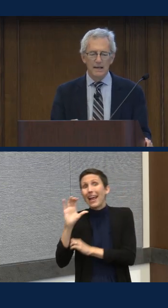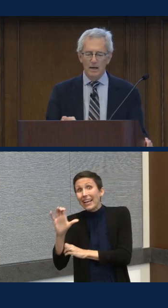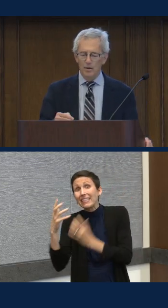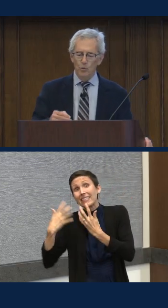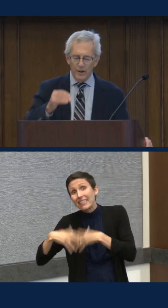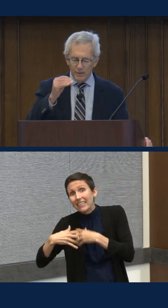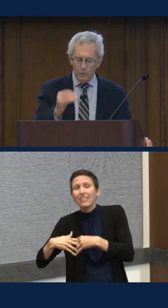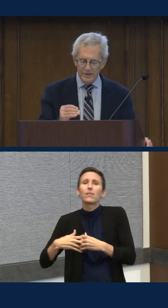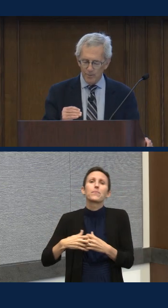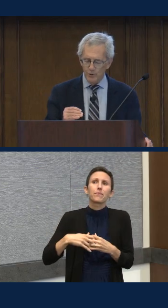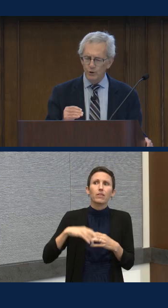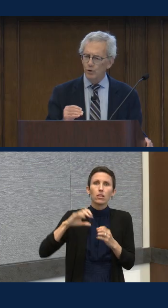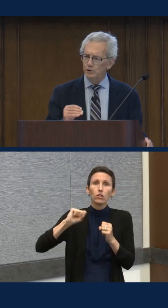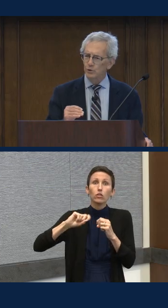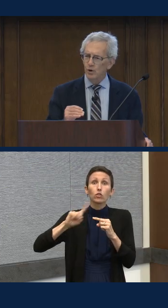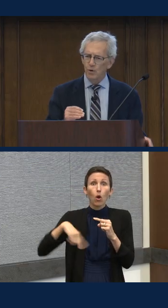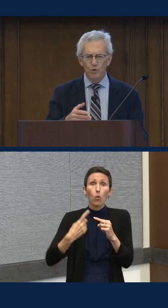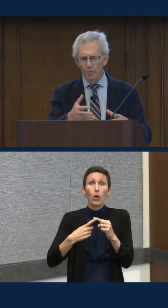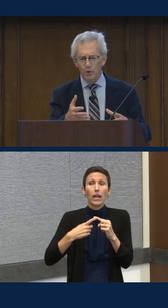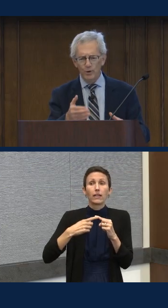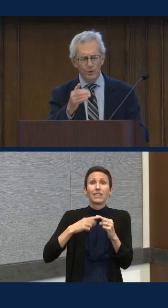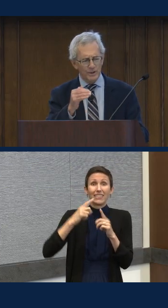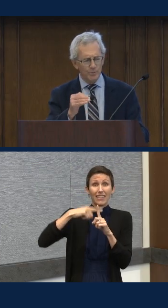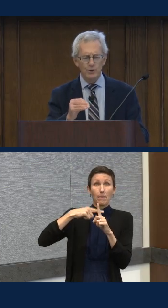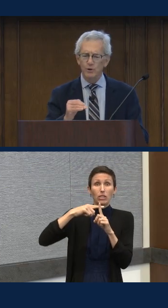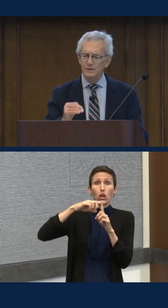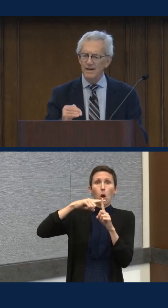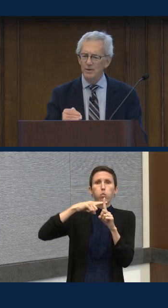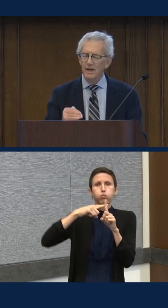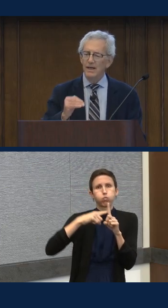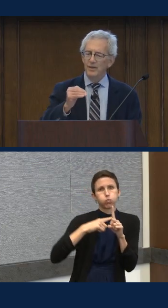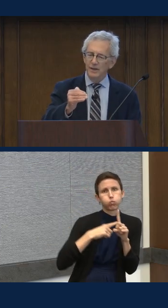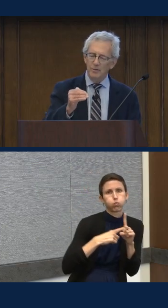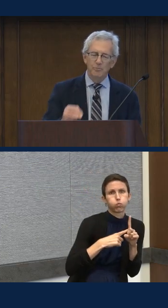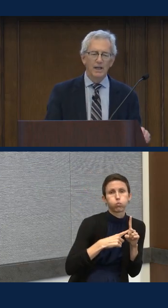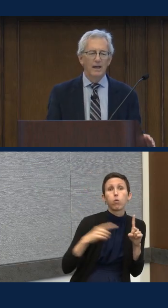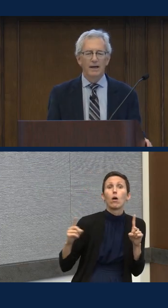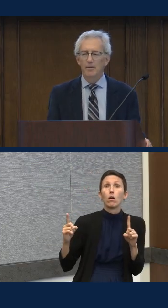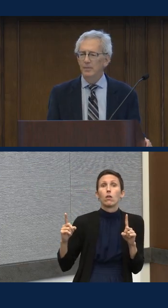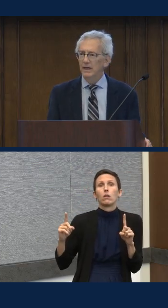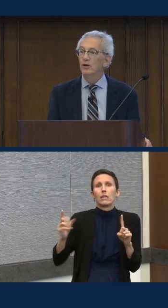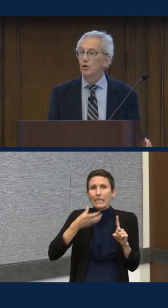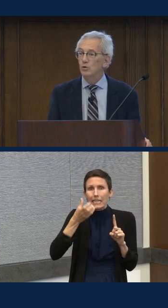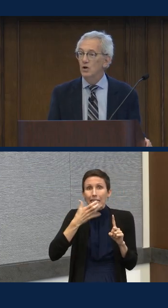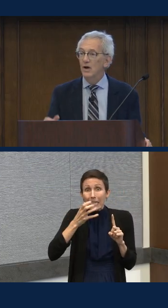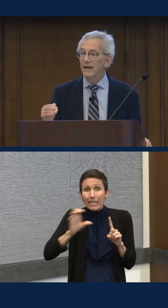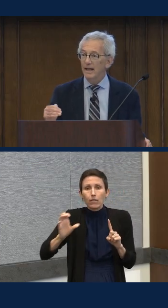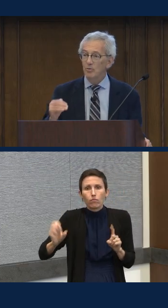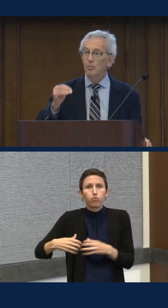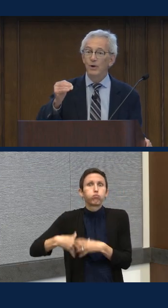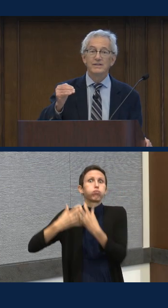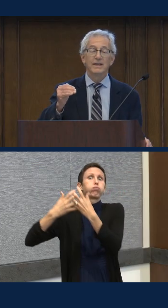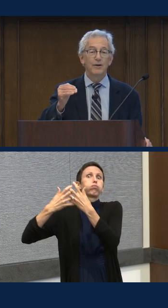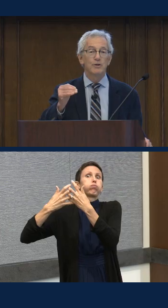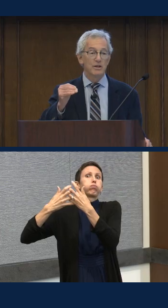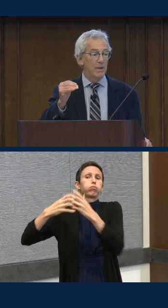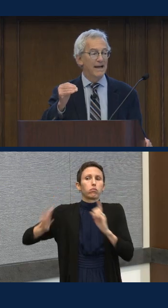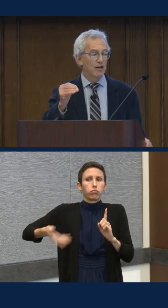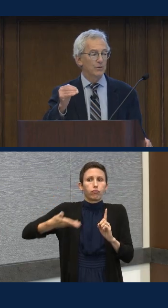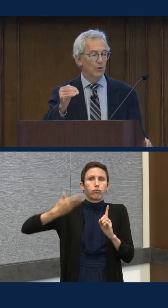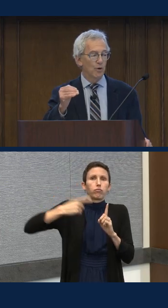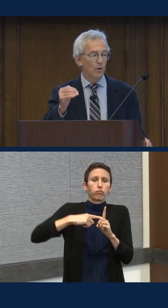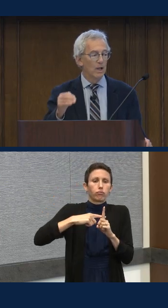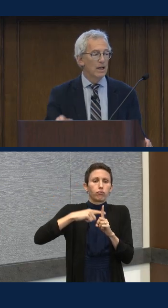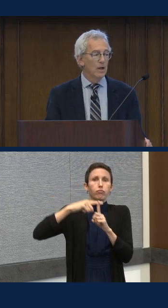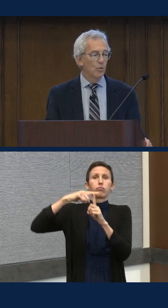that when temperature goes too low, you open a window, temperature goes down, the heater goes on and brings the energy back